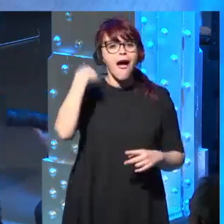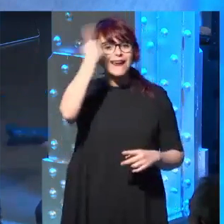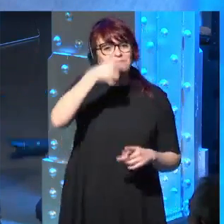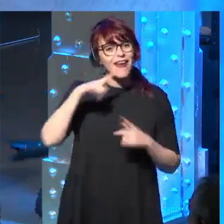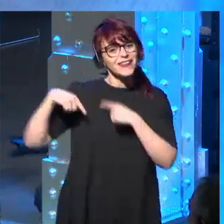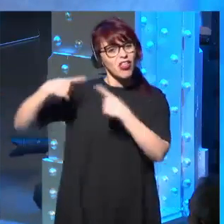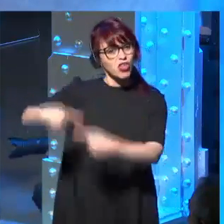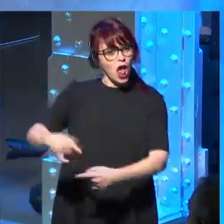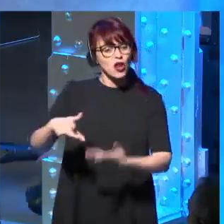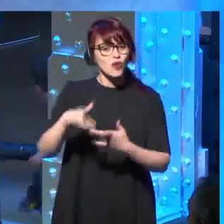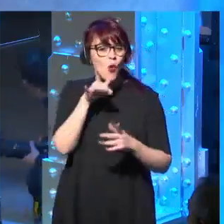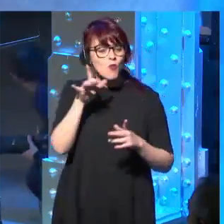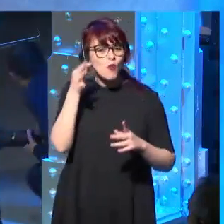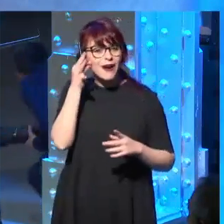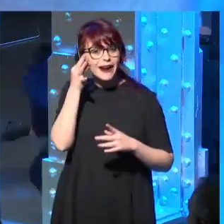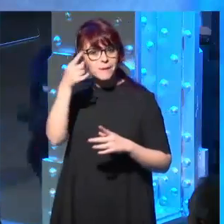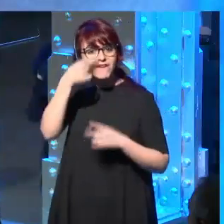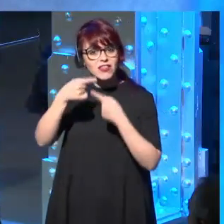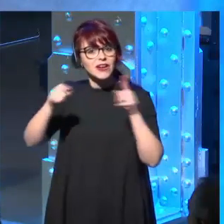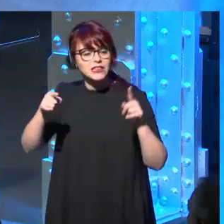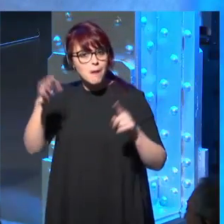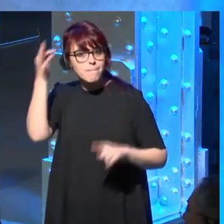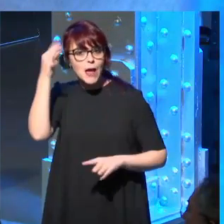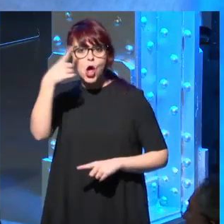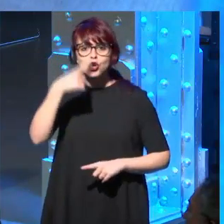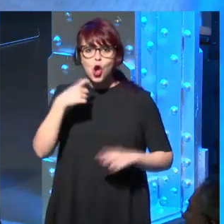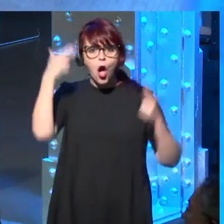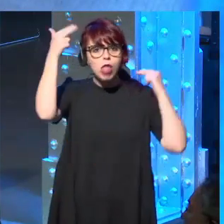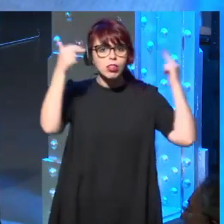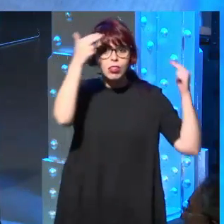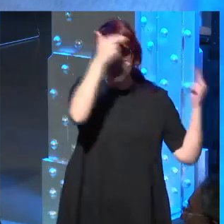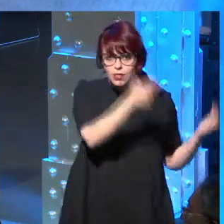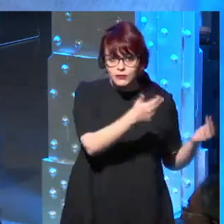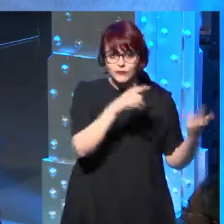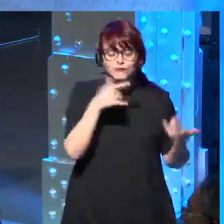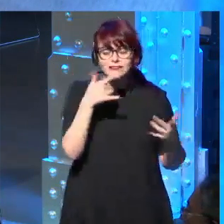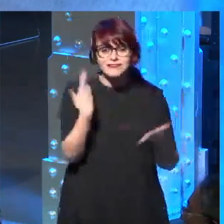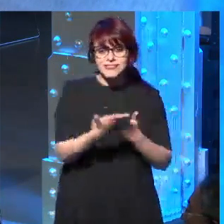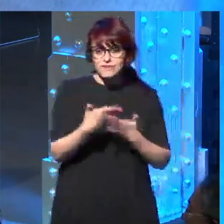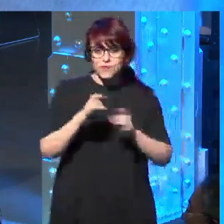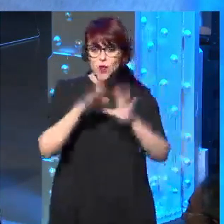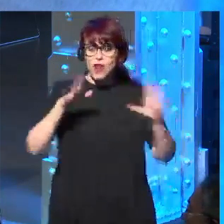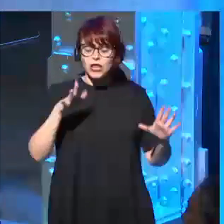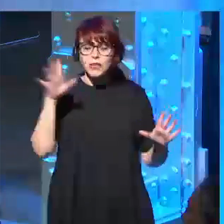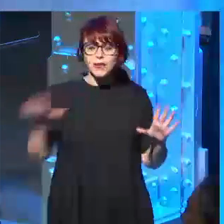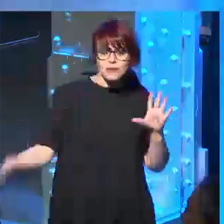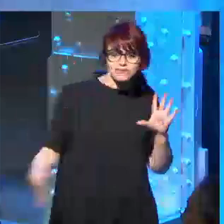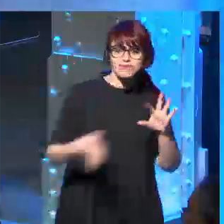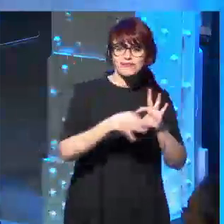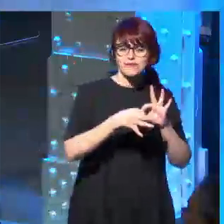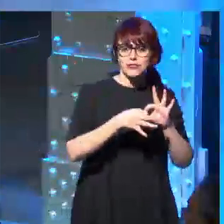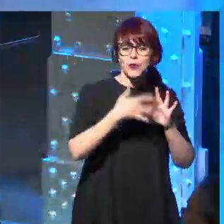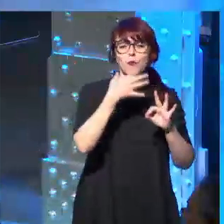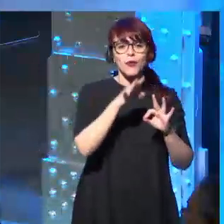traditional woman, do it. And it's also means or has a connotation of maybe you can flirt with her,